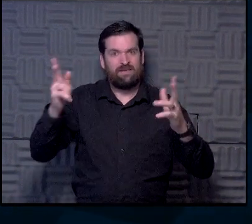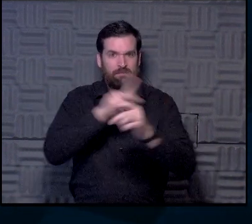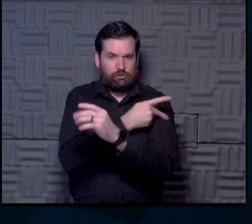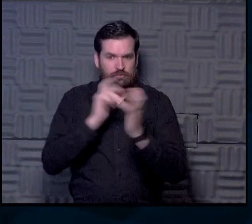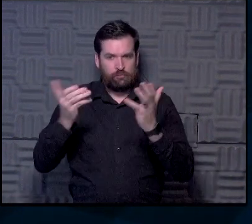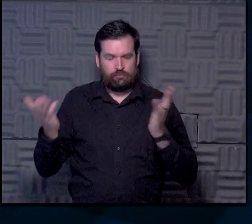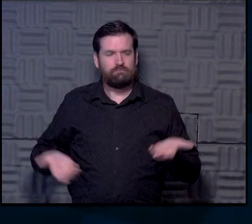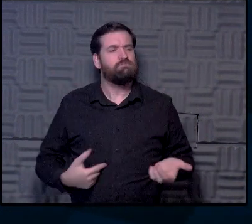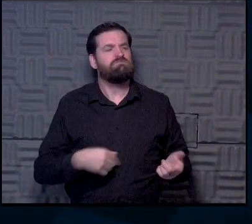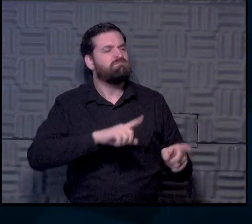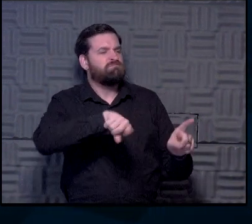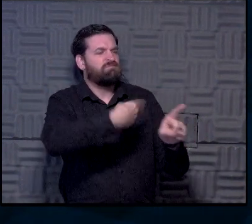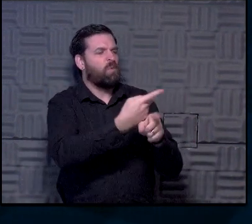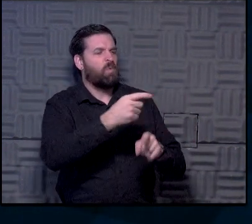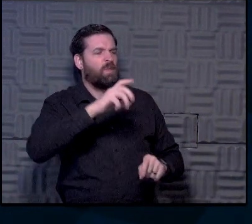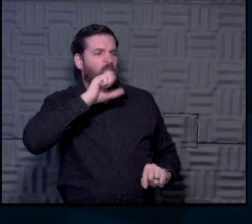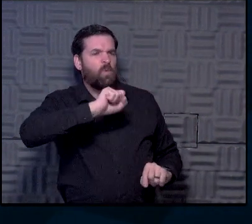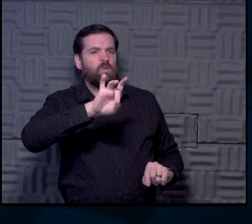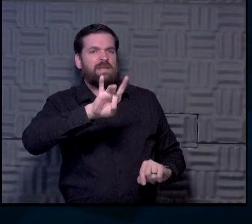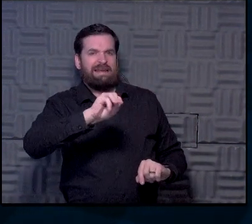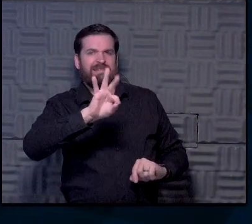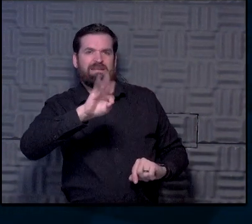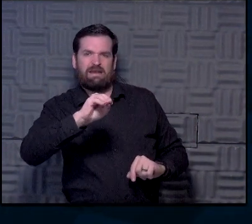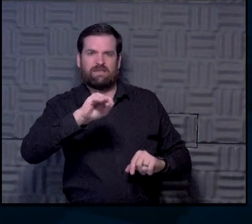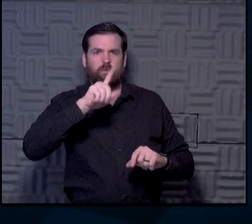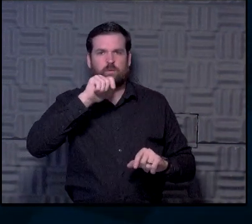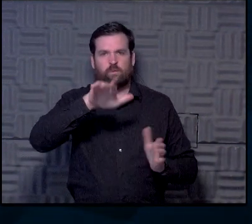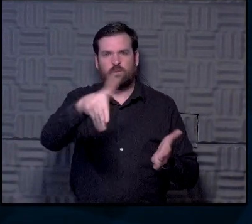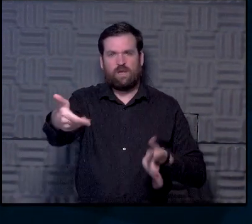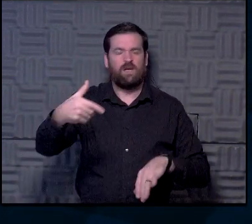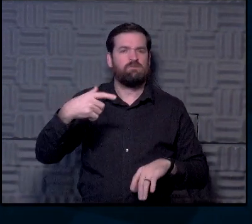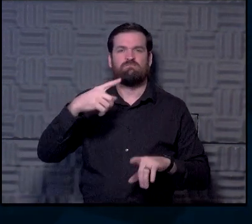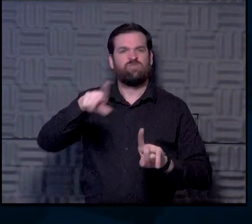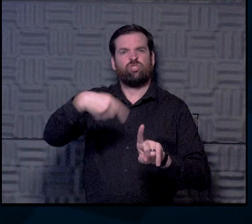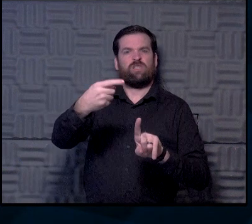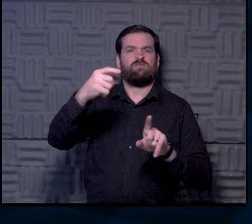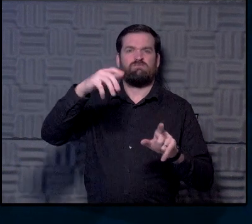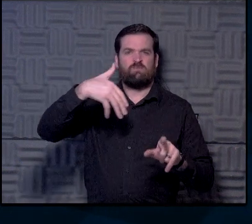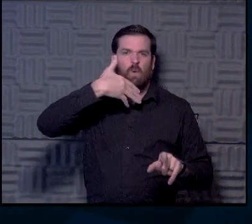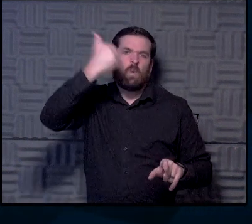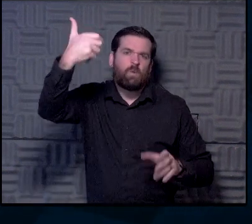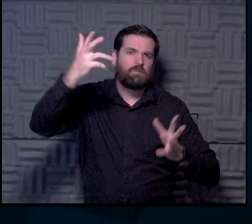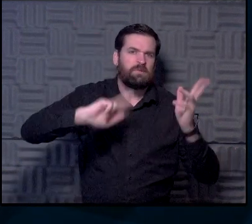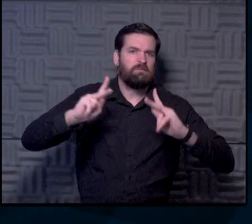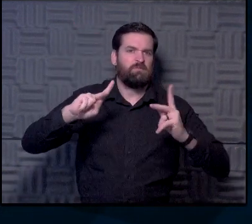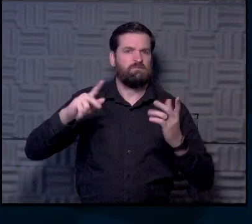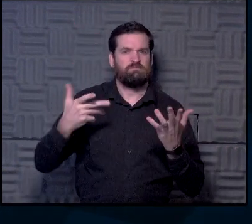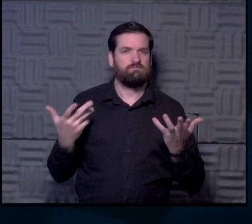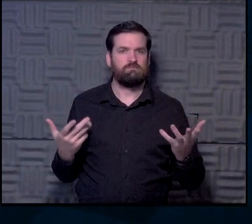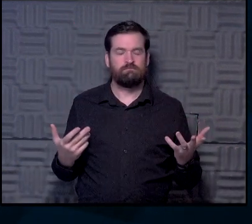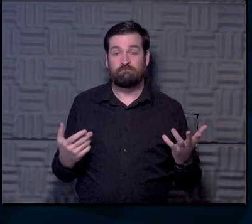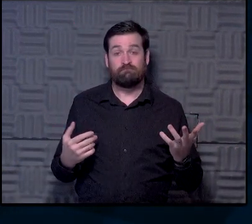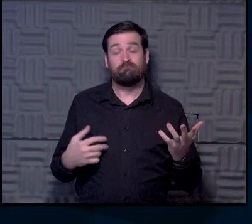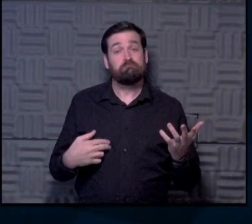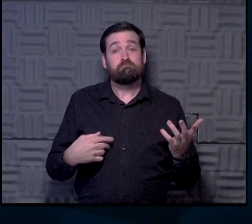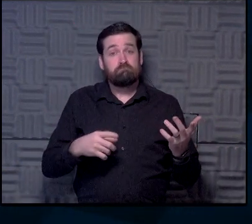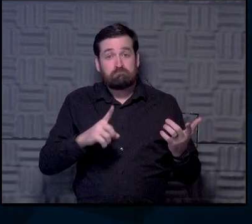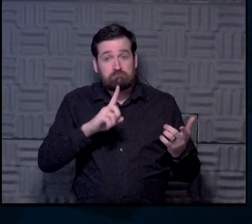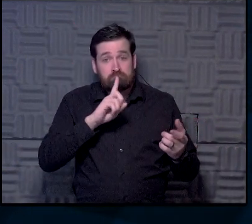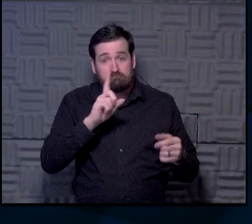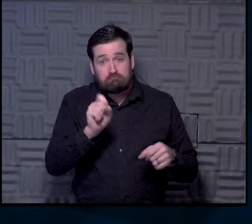well, this is really only 80 and 90-year-olds that die, right? This is only a disease of the elderly. And there is no doubt that there is